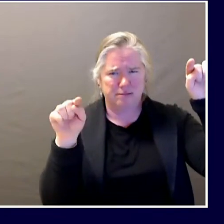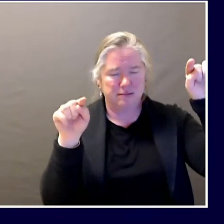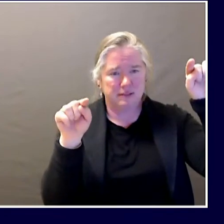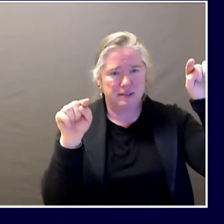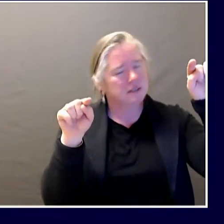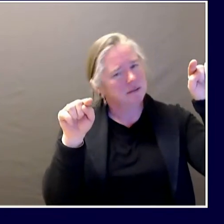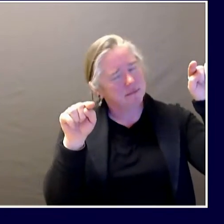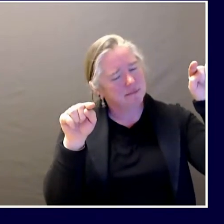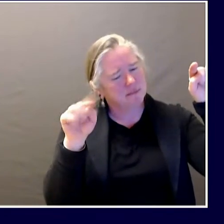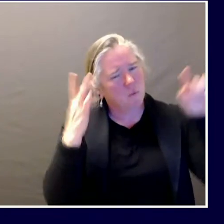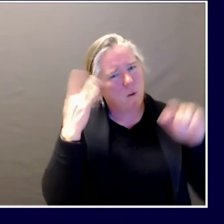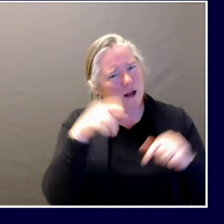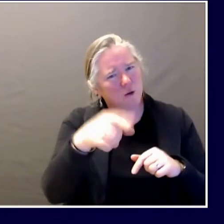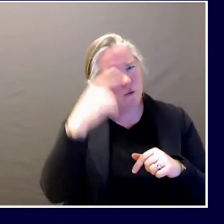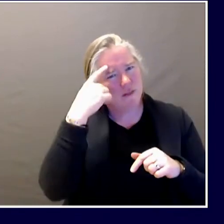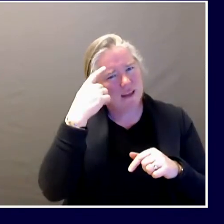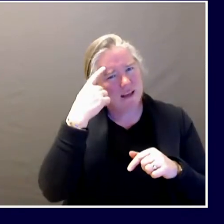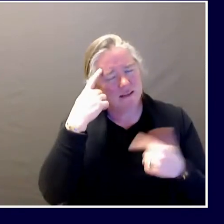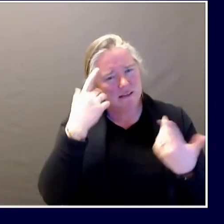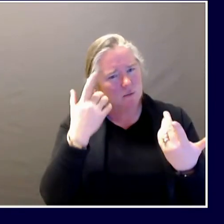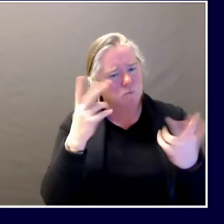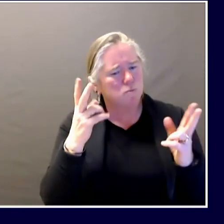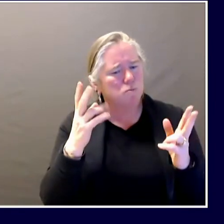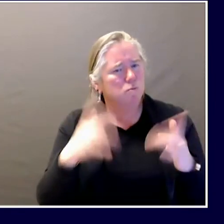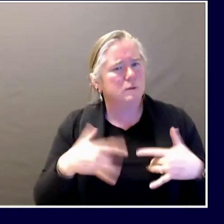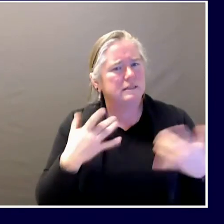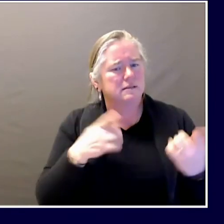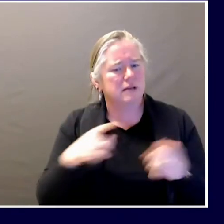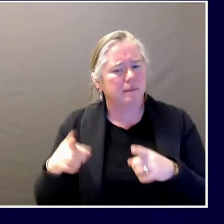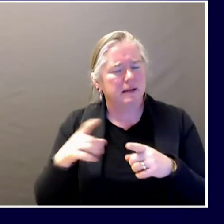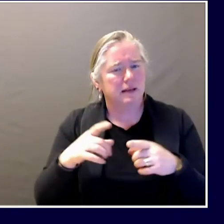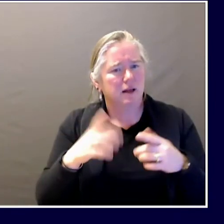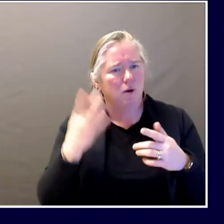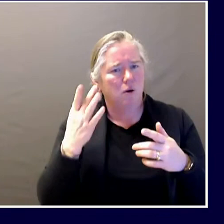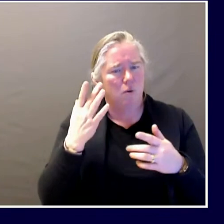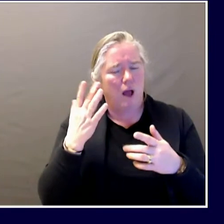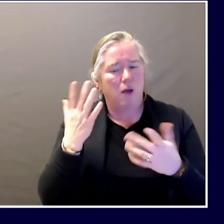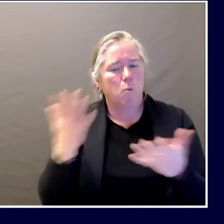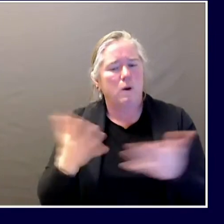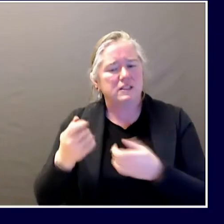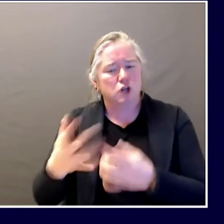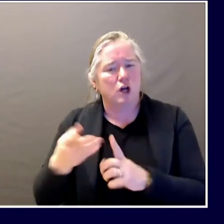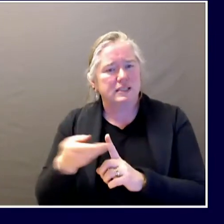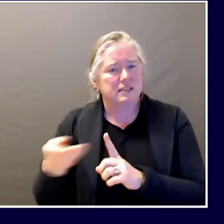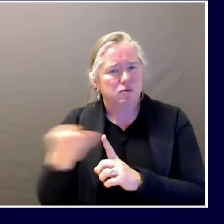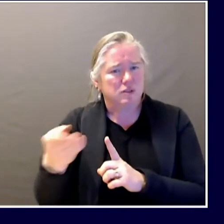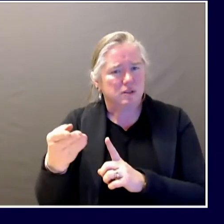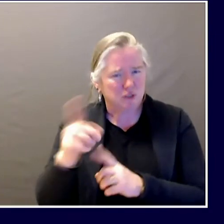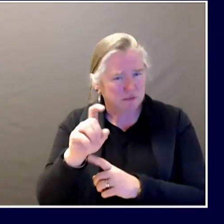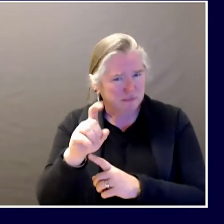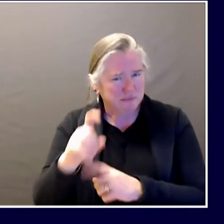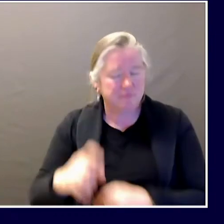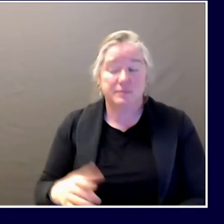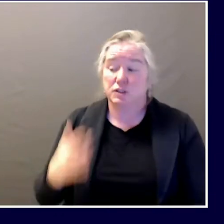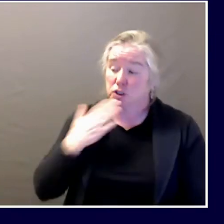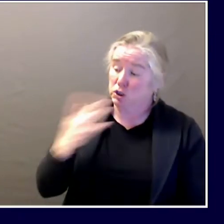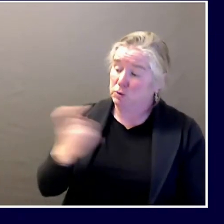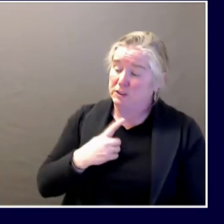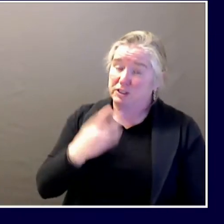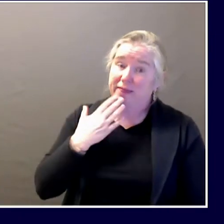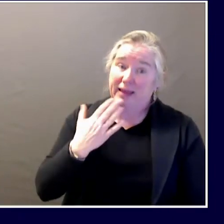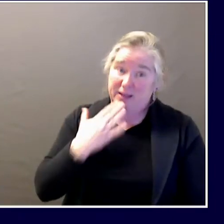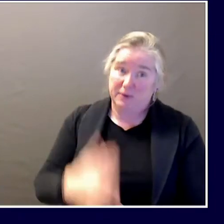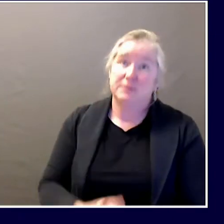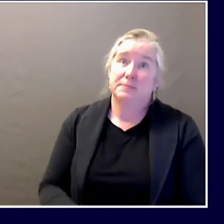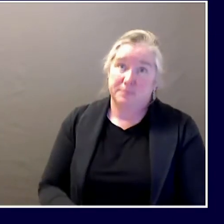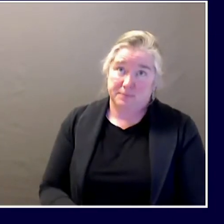kind of remained constant and what the current drivers of transmission might be. Sure. So that's a good question, Jessica. I've asked